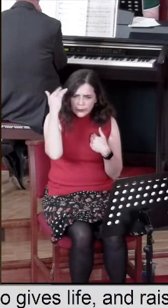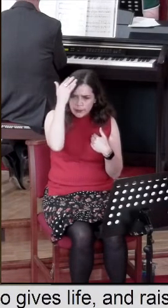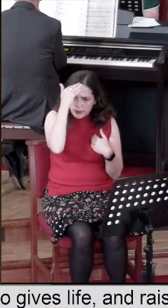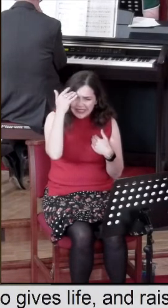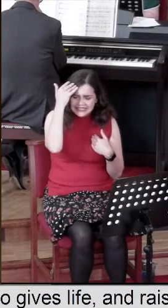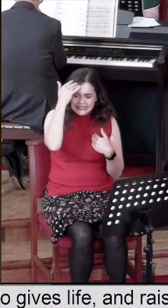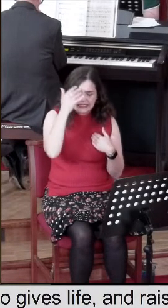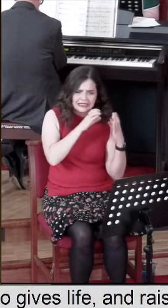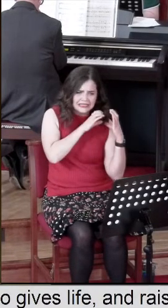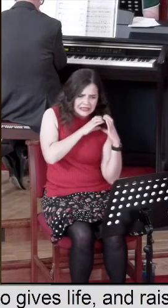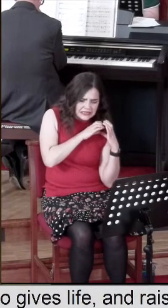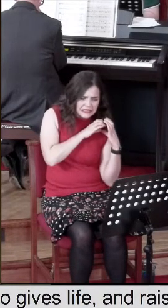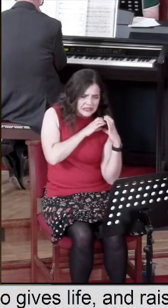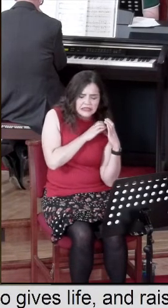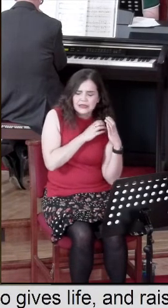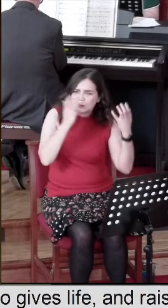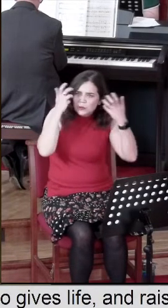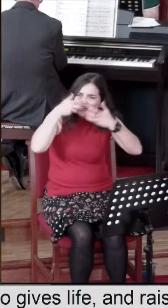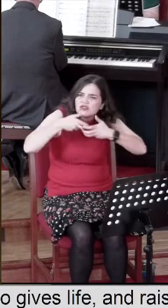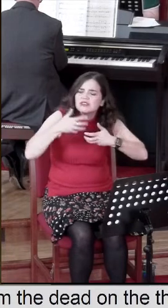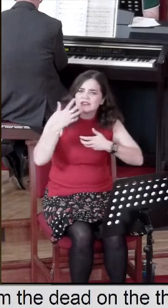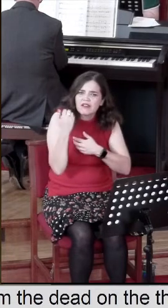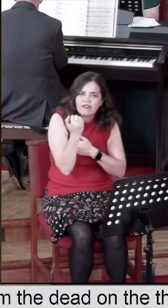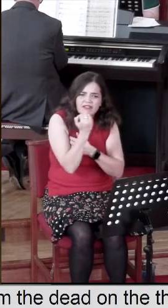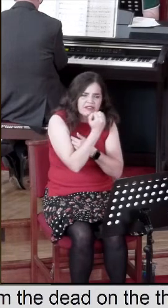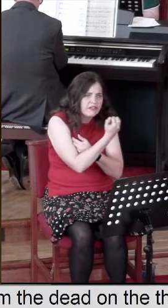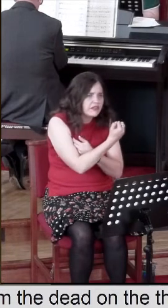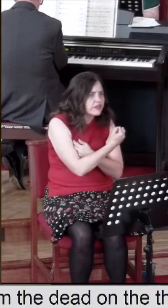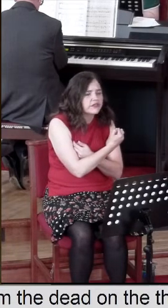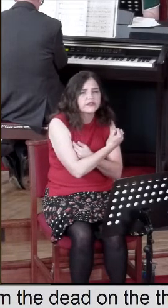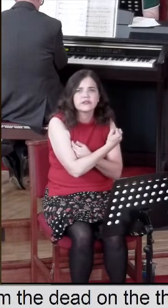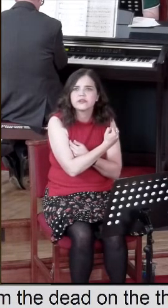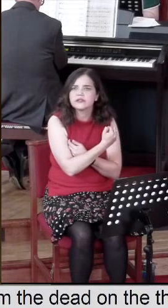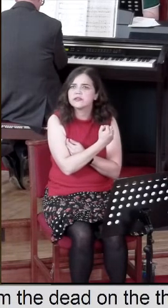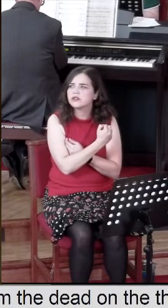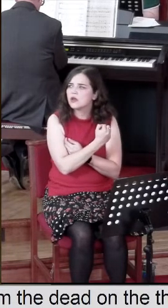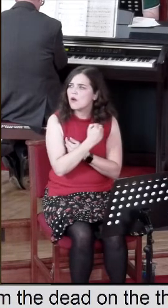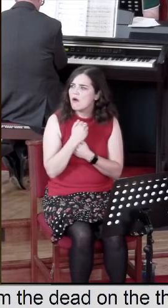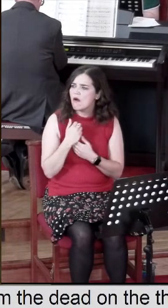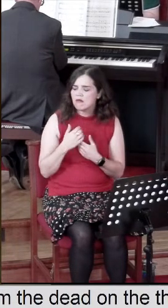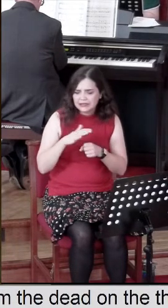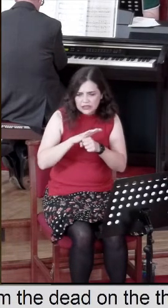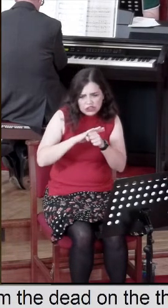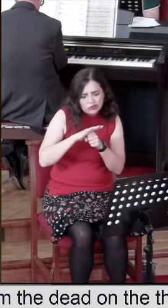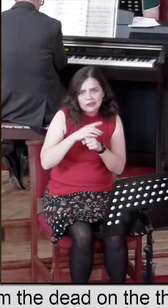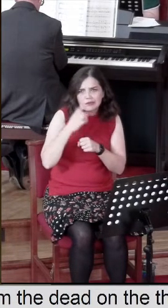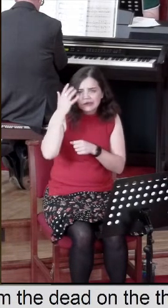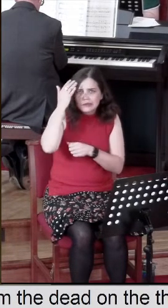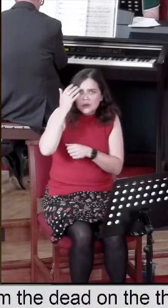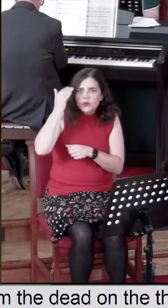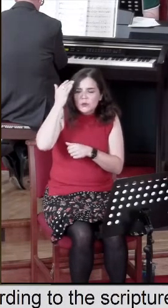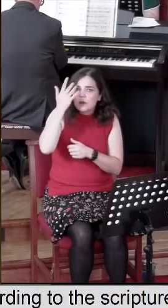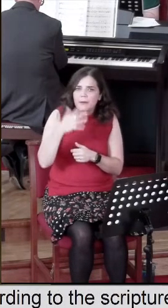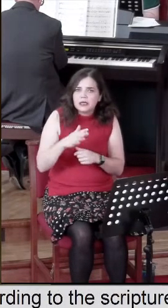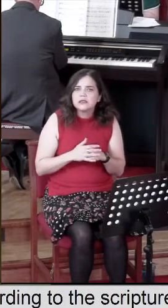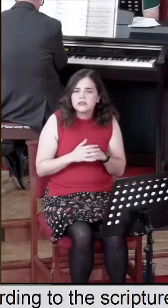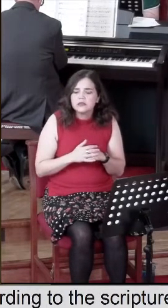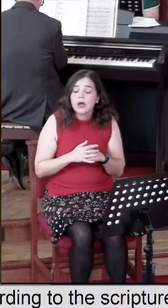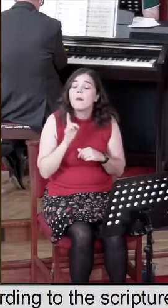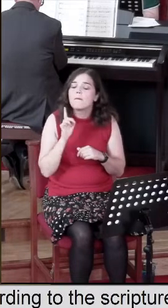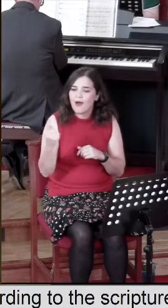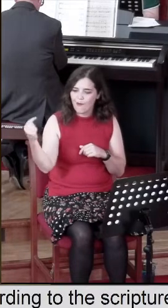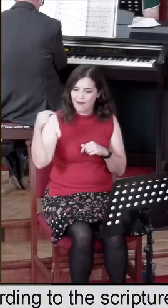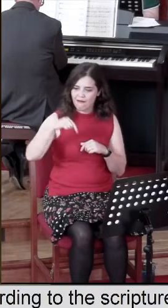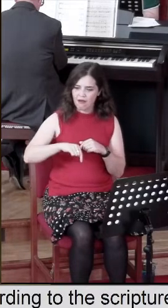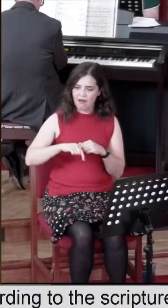our burdens and our concerns and our worries about all our circumstances, but also we come because we